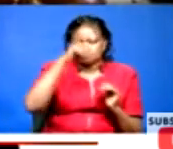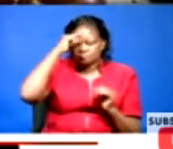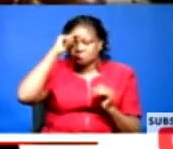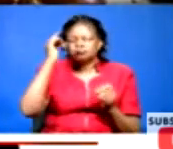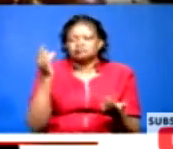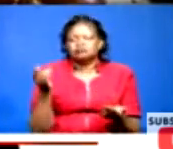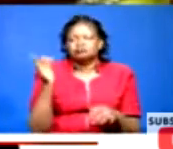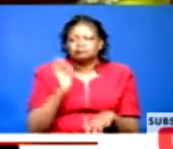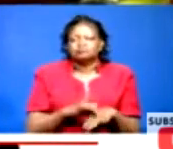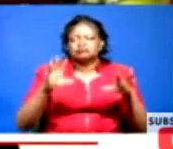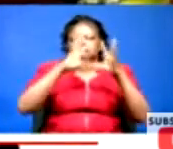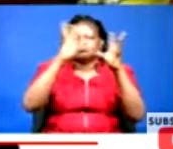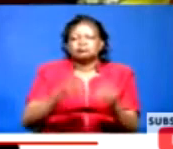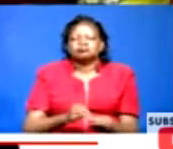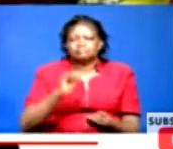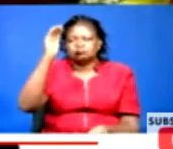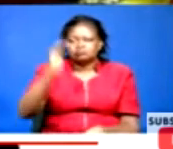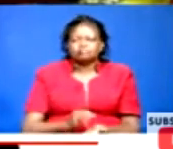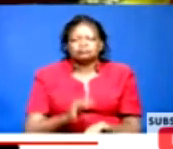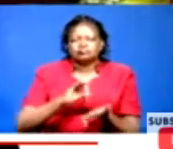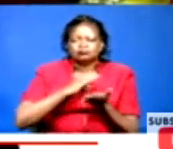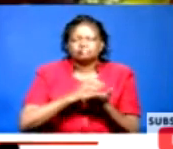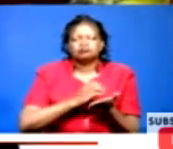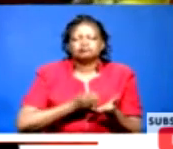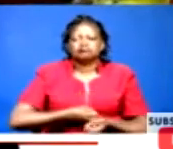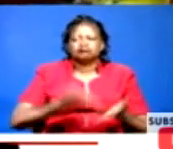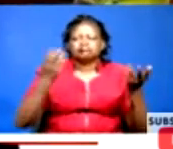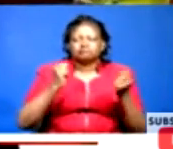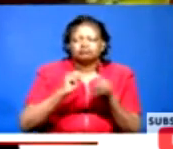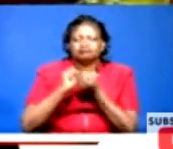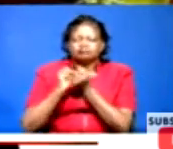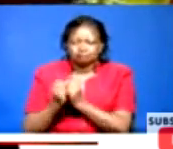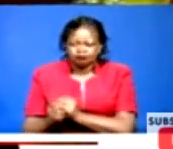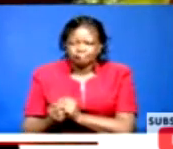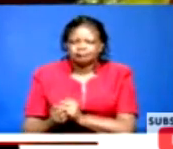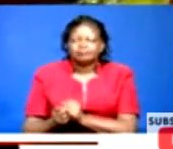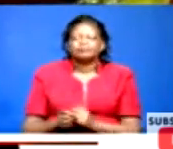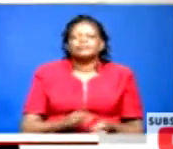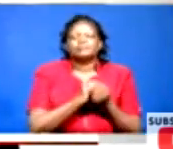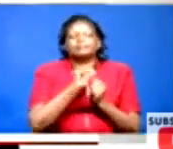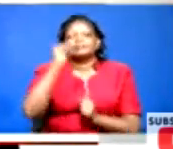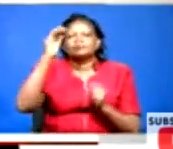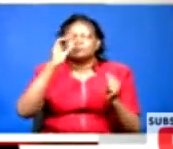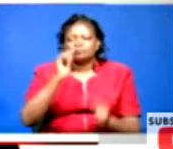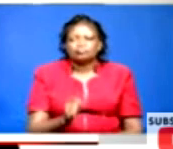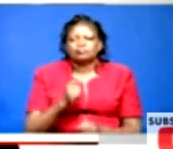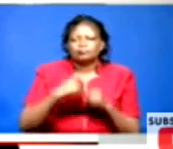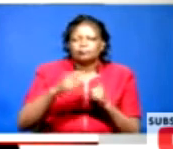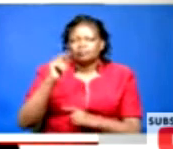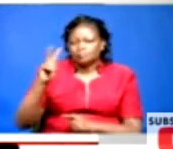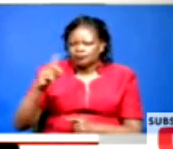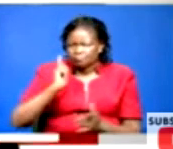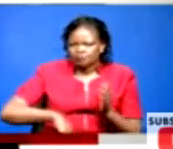budget cuts, the fund distribution may be reviewed. The amended Political Act 2022 says a